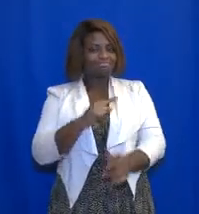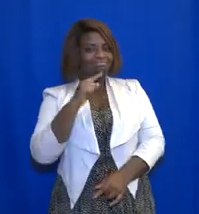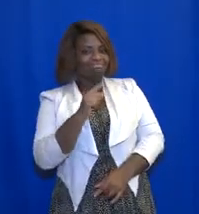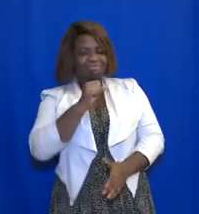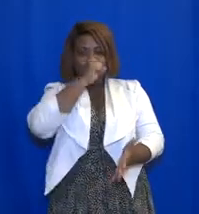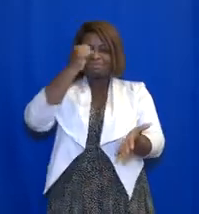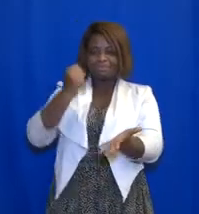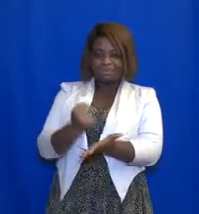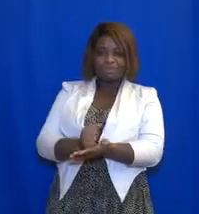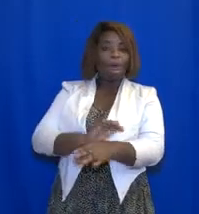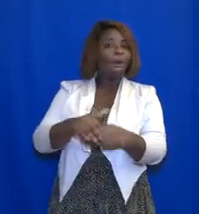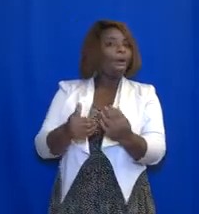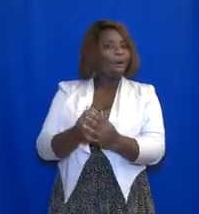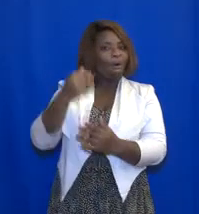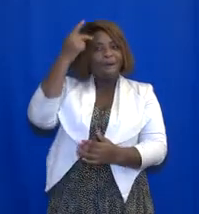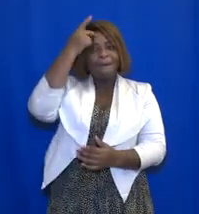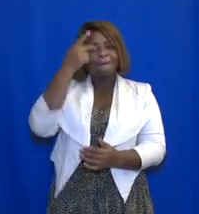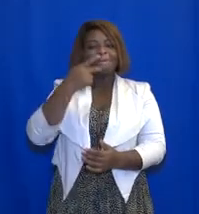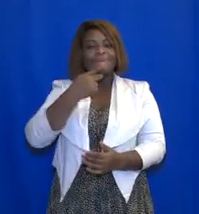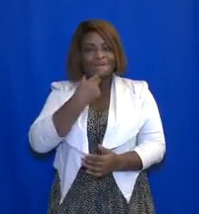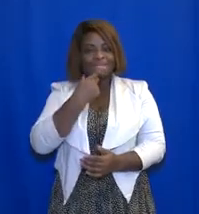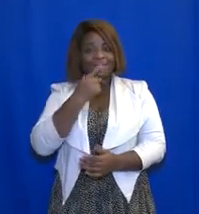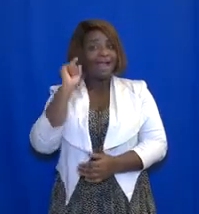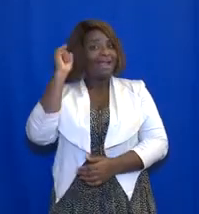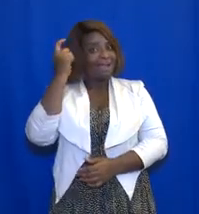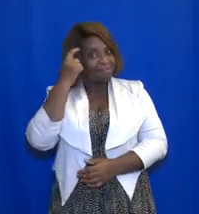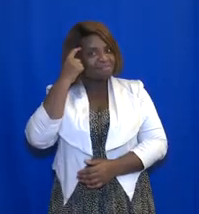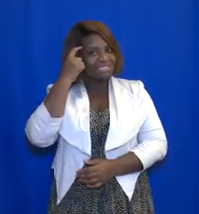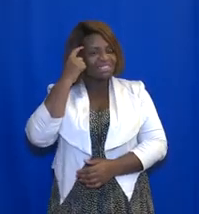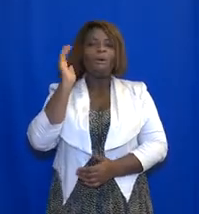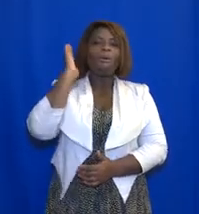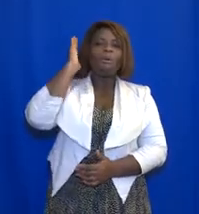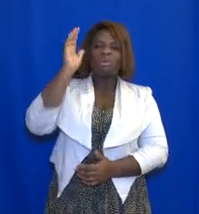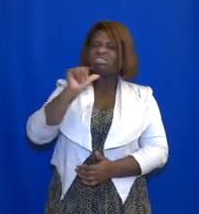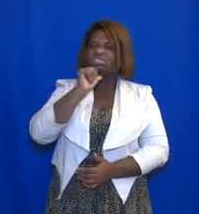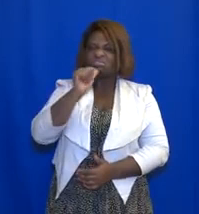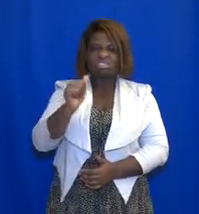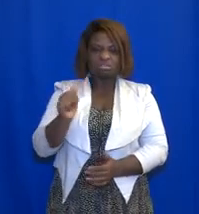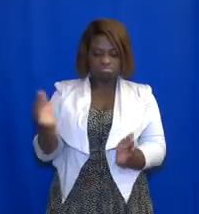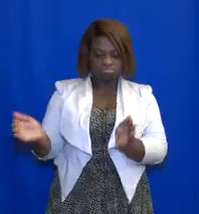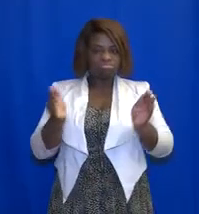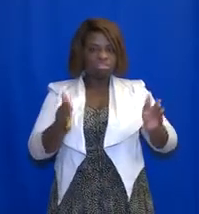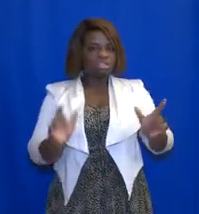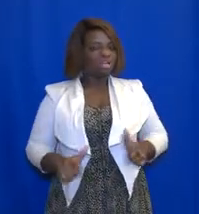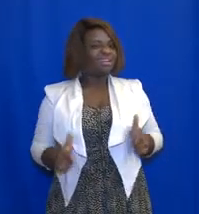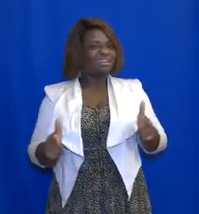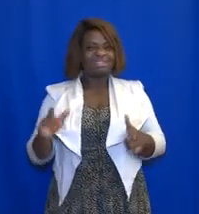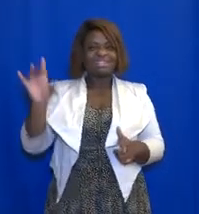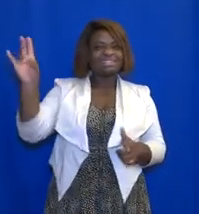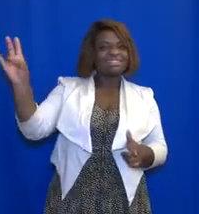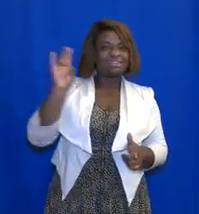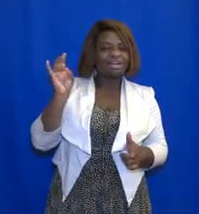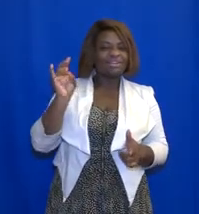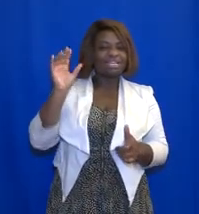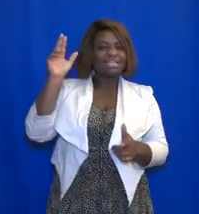all parents and guardians that government will not put the lives of